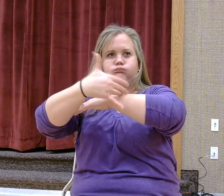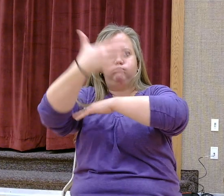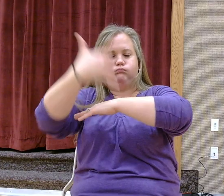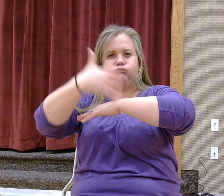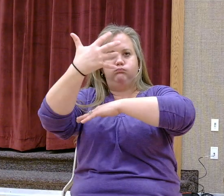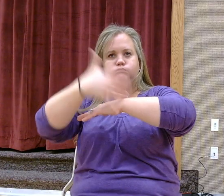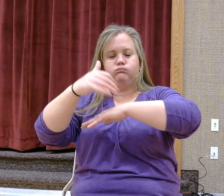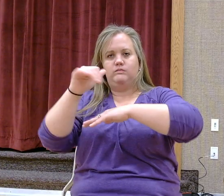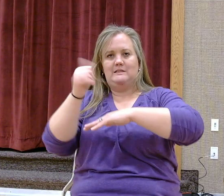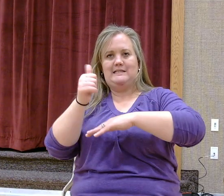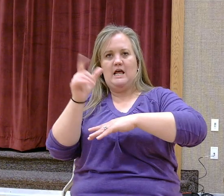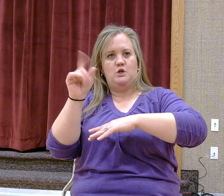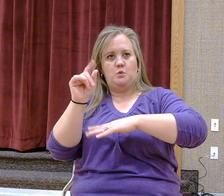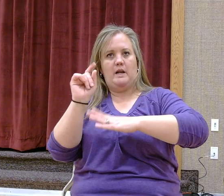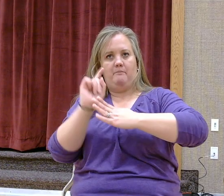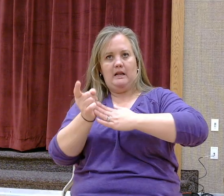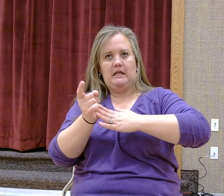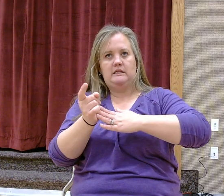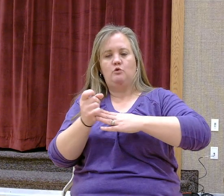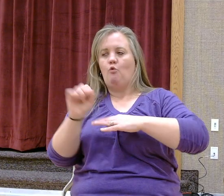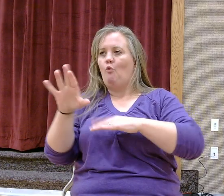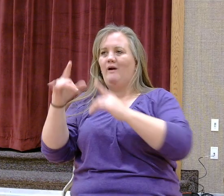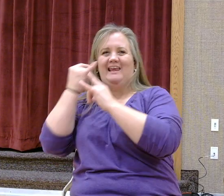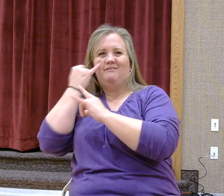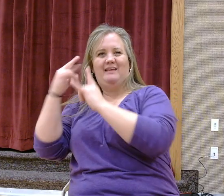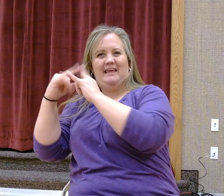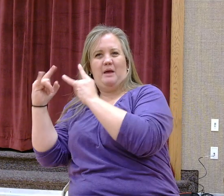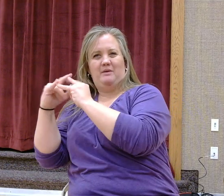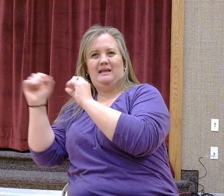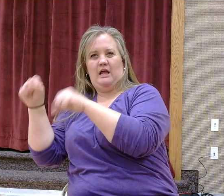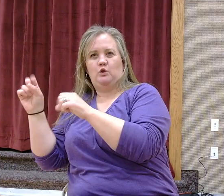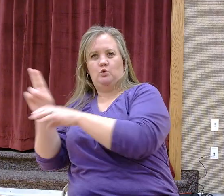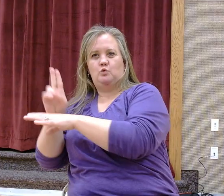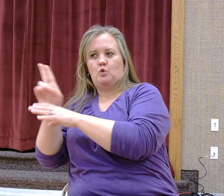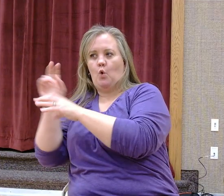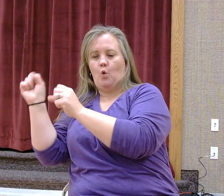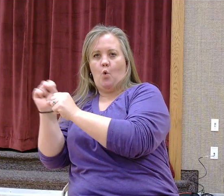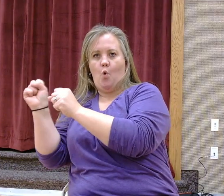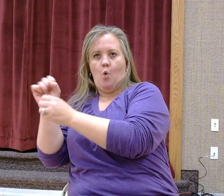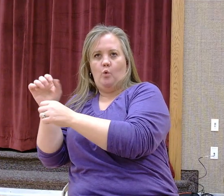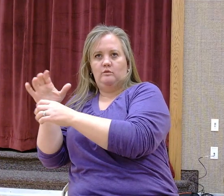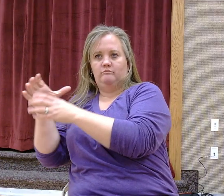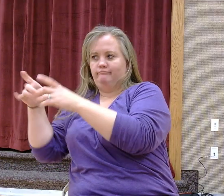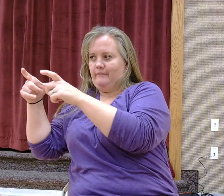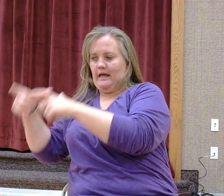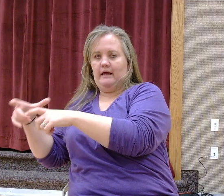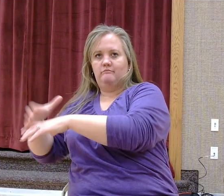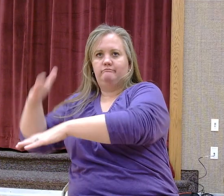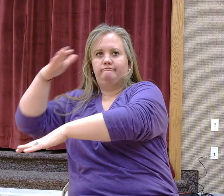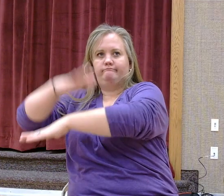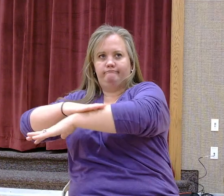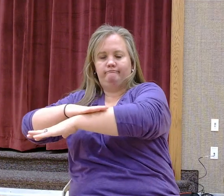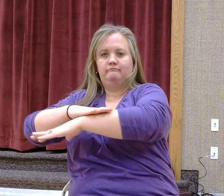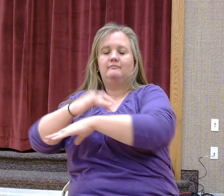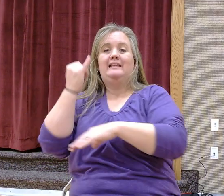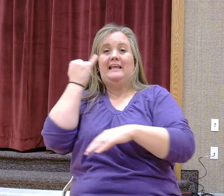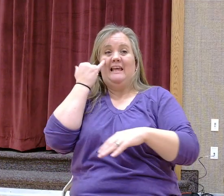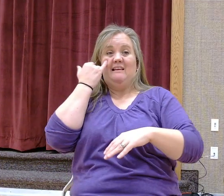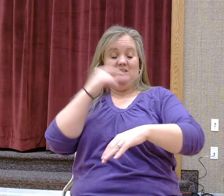you're out camping or something like that, you can use a cold compress. If there's skin opening or anything like